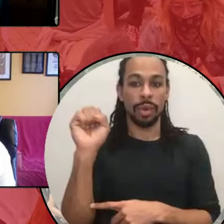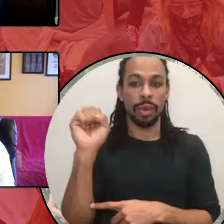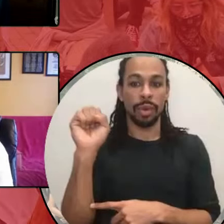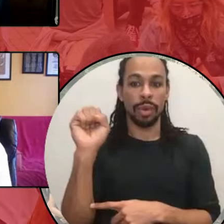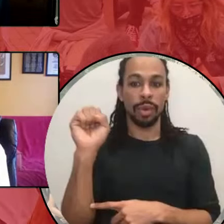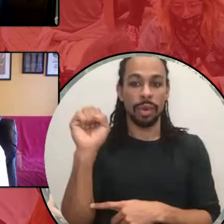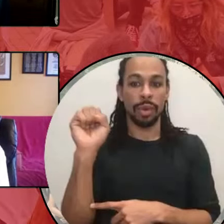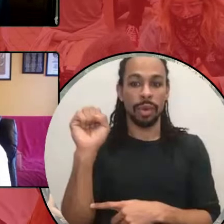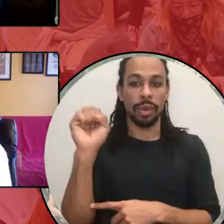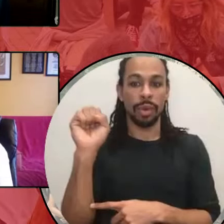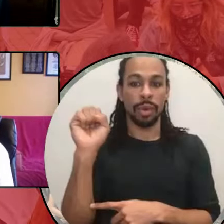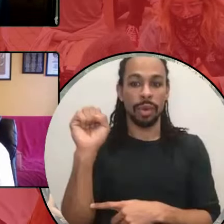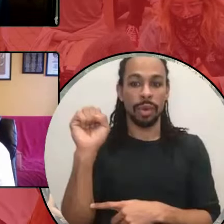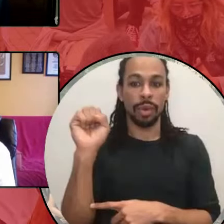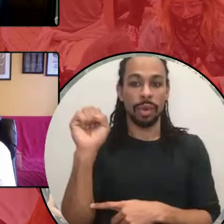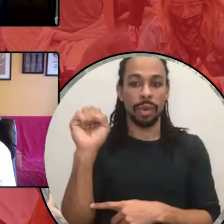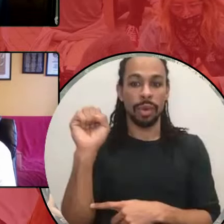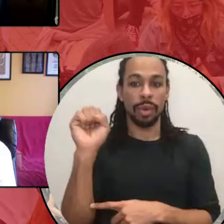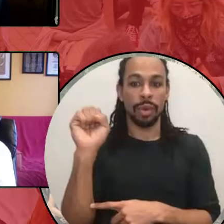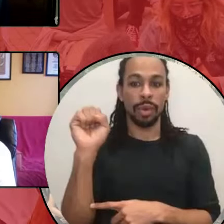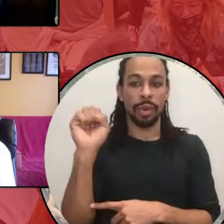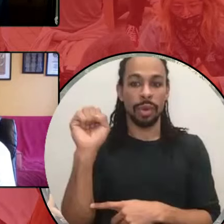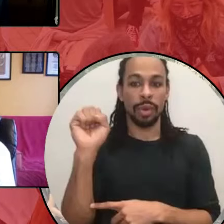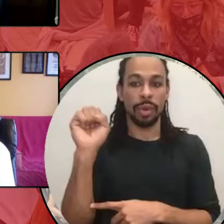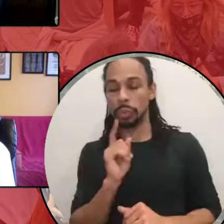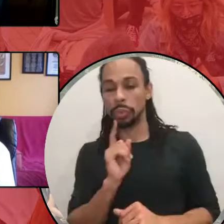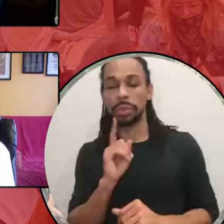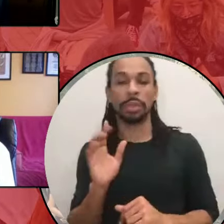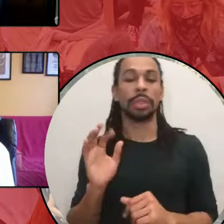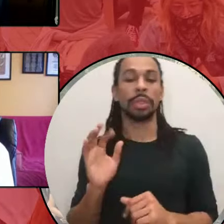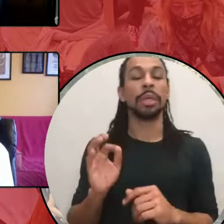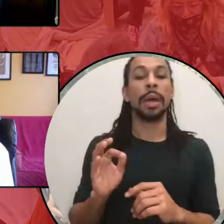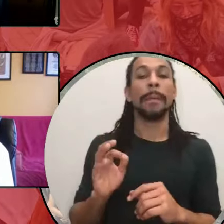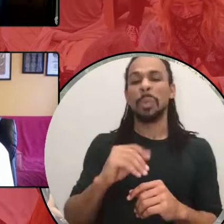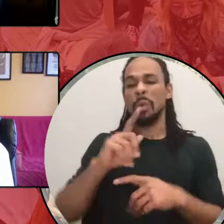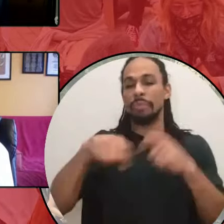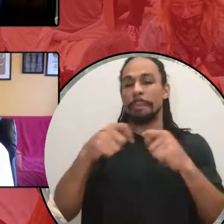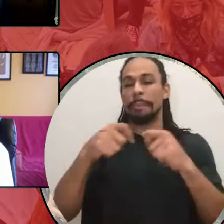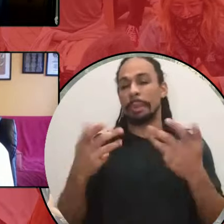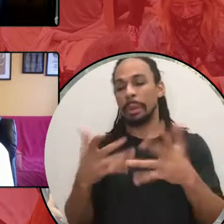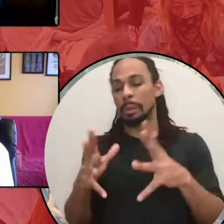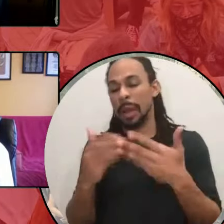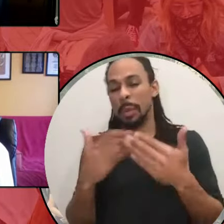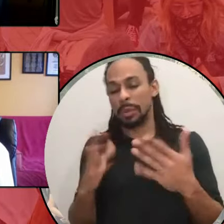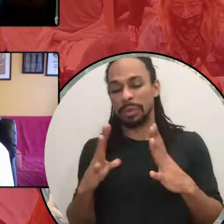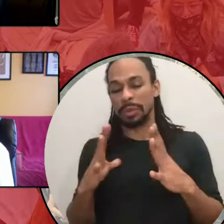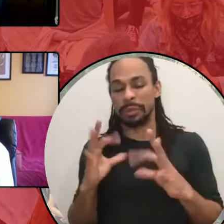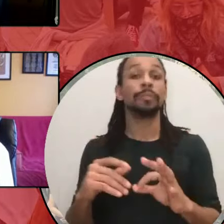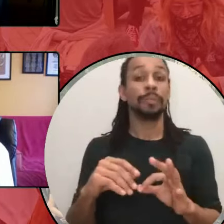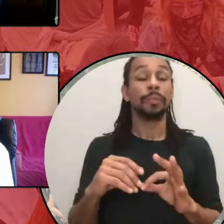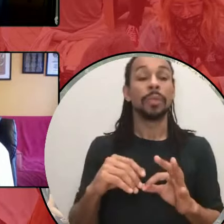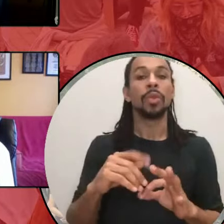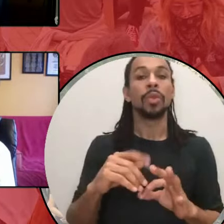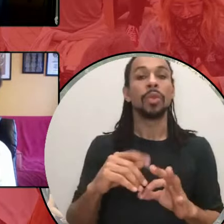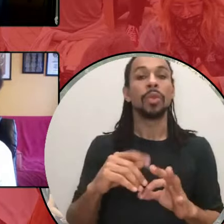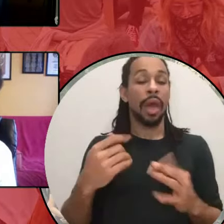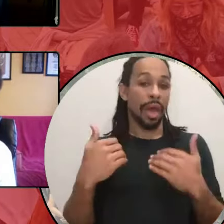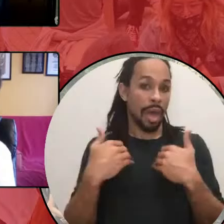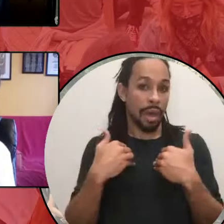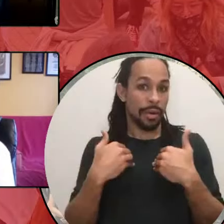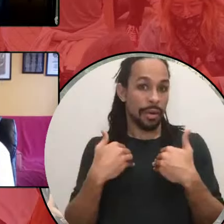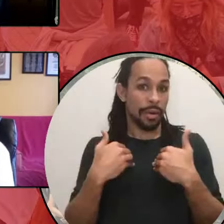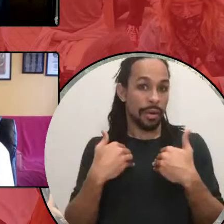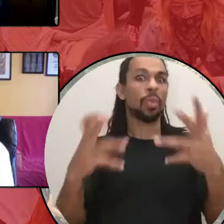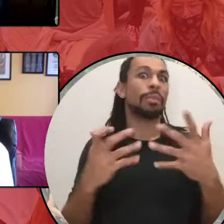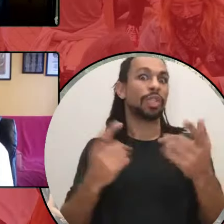into these questions. And there is so much, there is just so much happening. And I